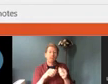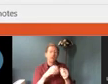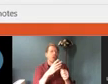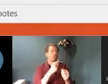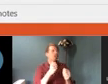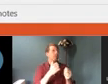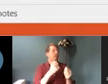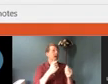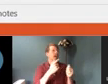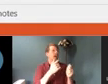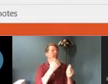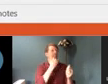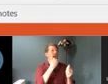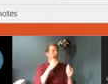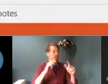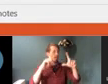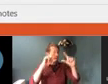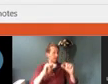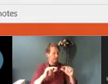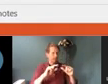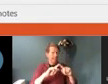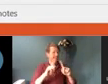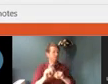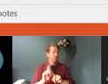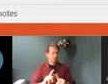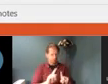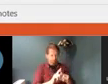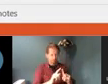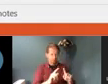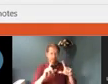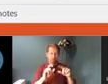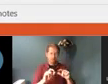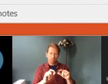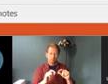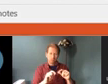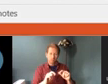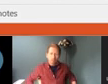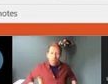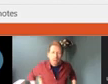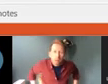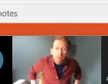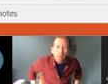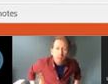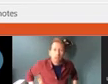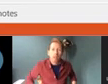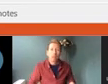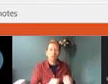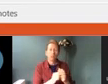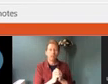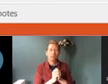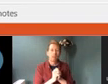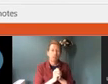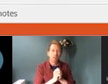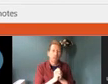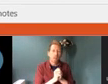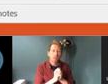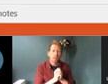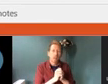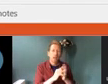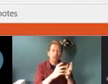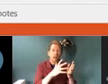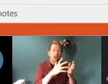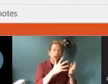size, so that's the most important thing to know about them. How many repeat units they are consist of define what type